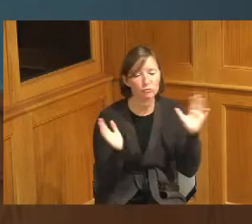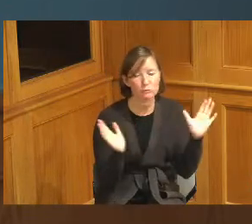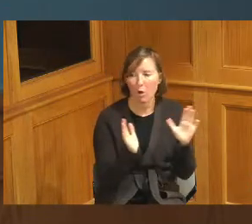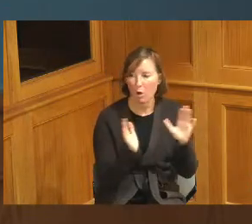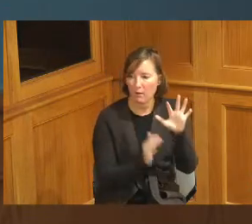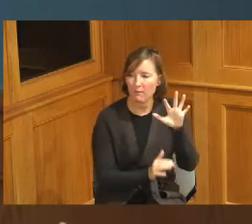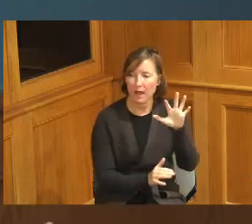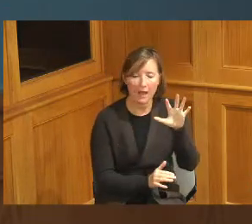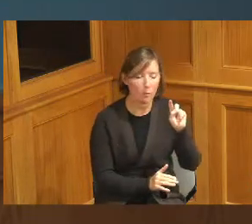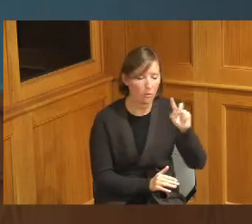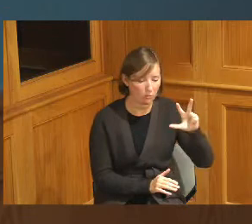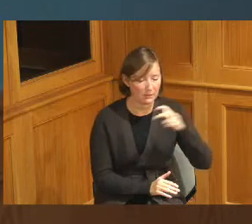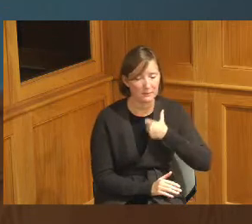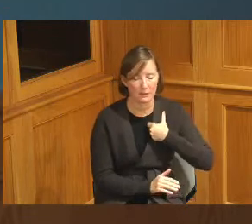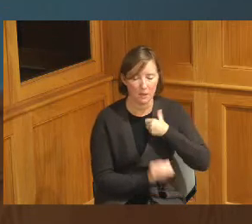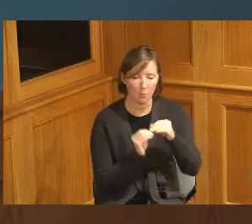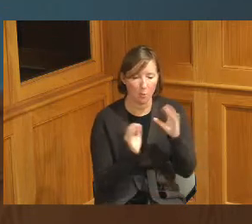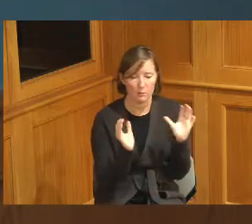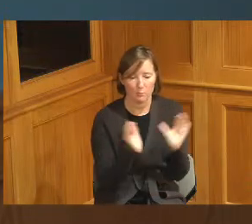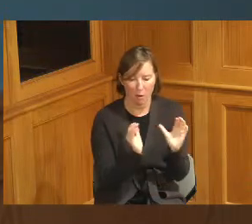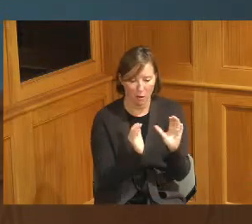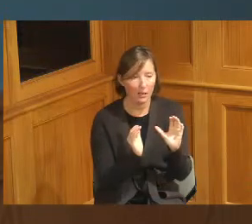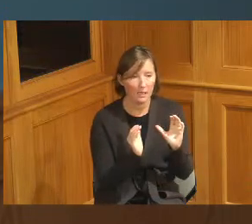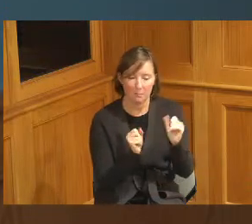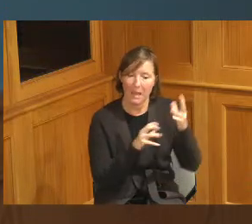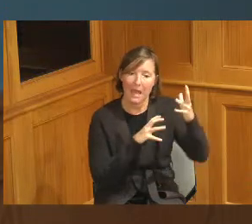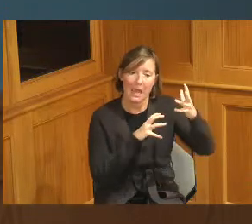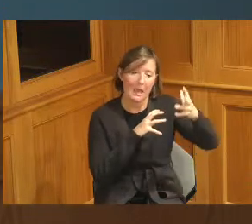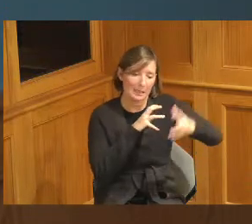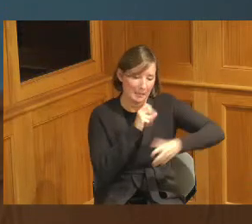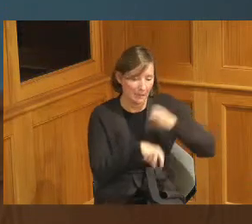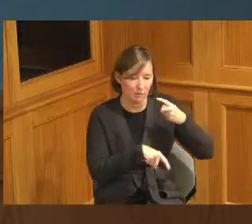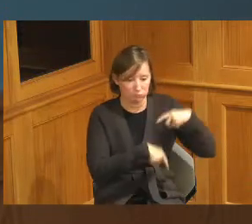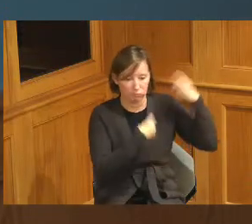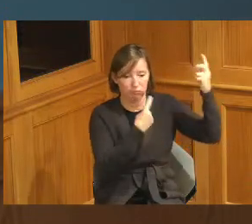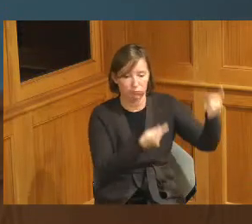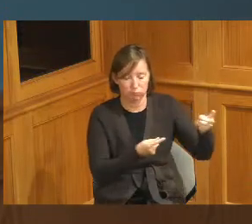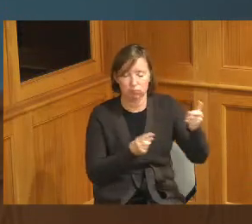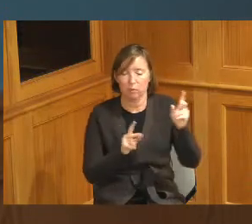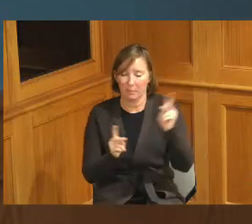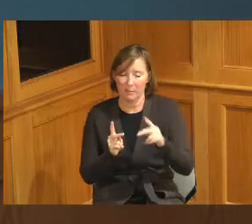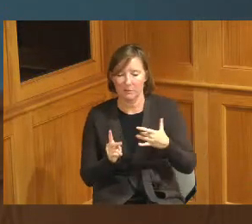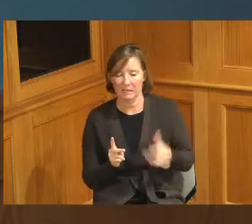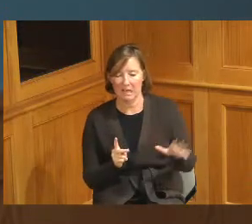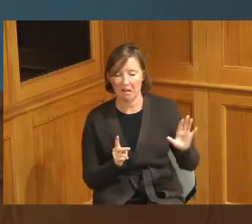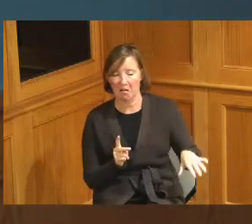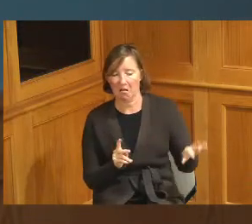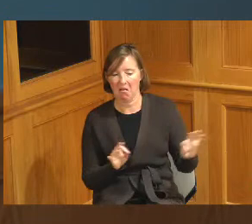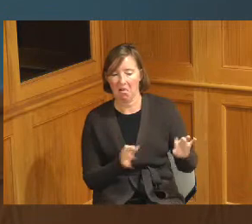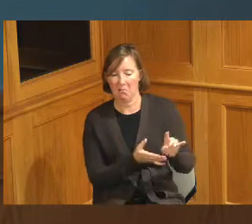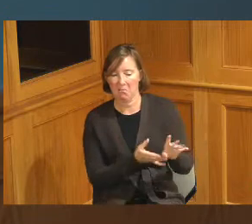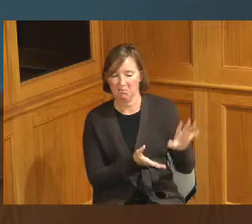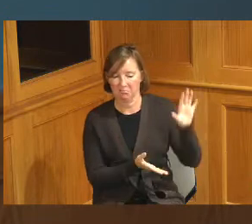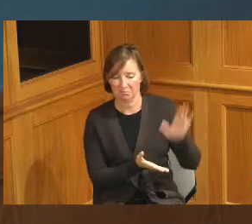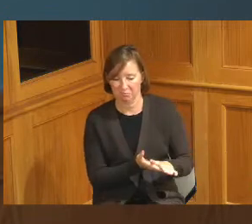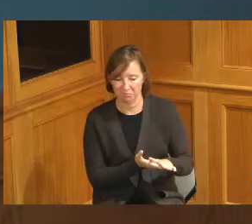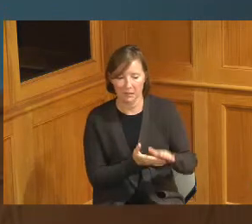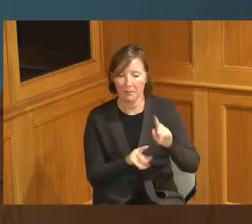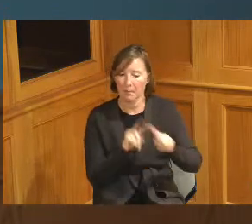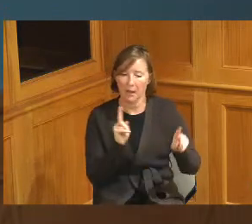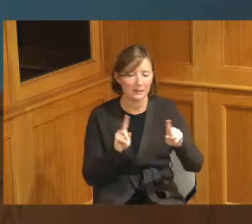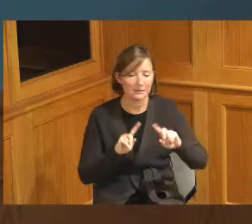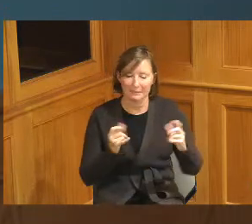would be kicked out if, has been down here for years. But the world has changed now. We're in